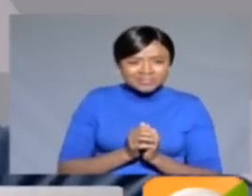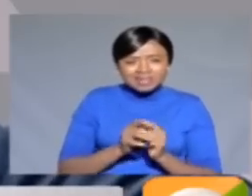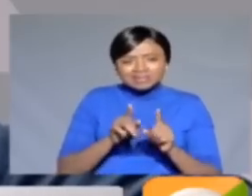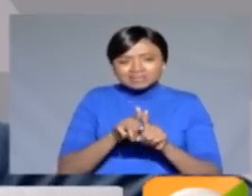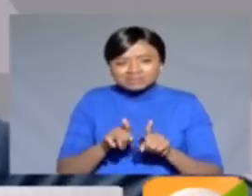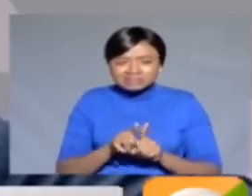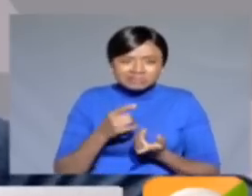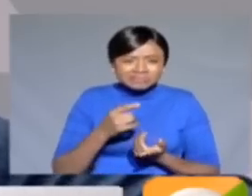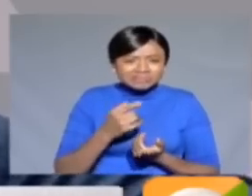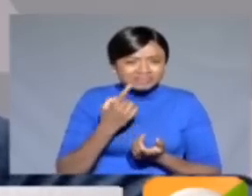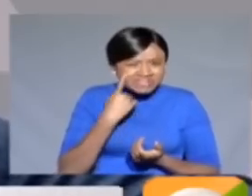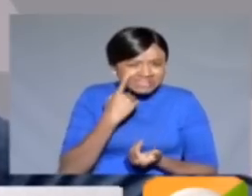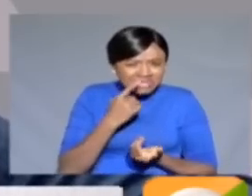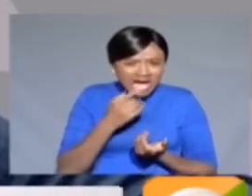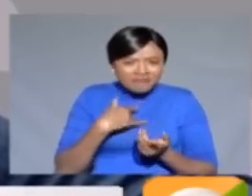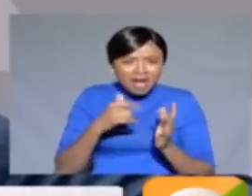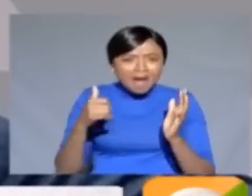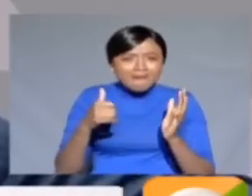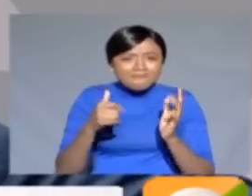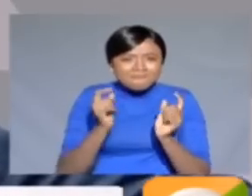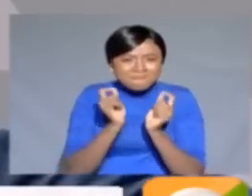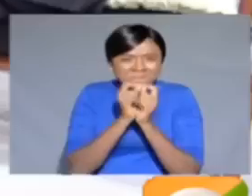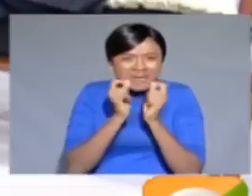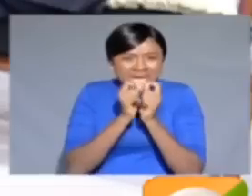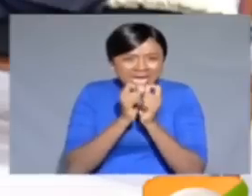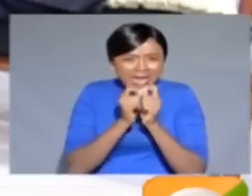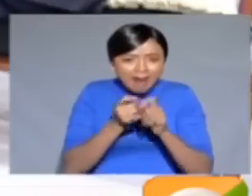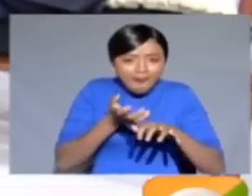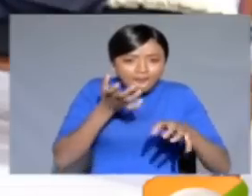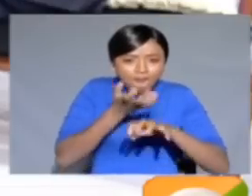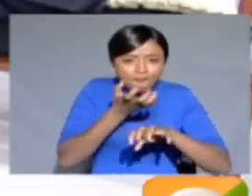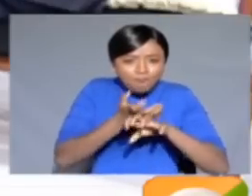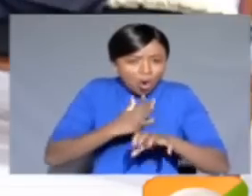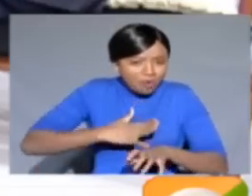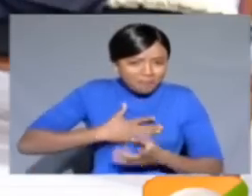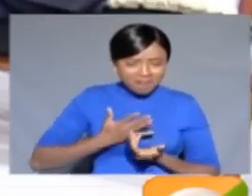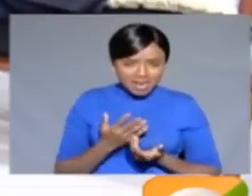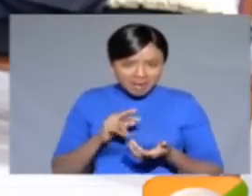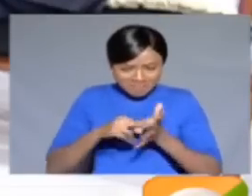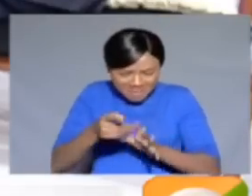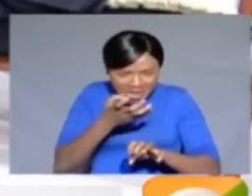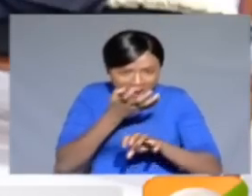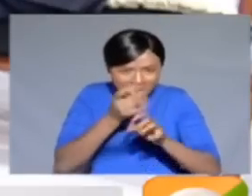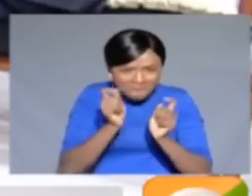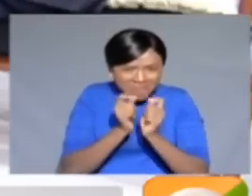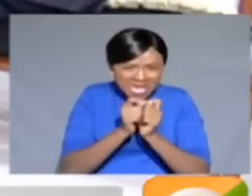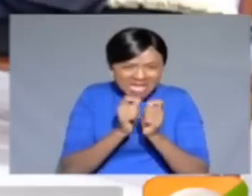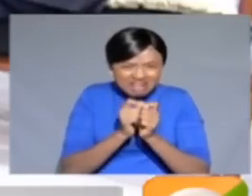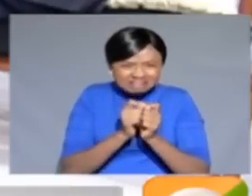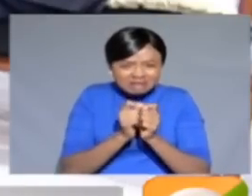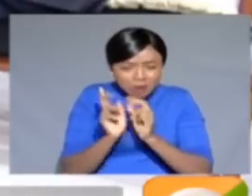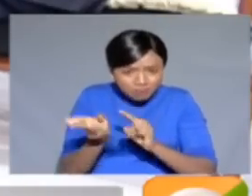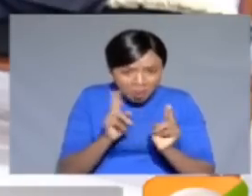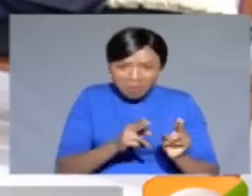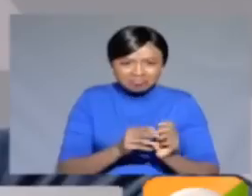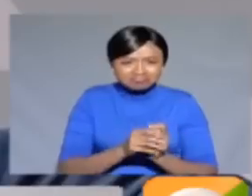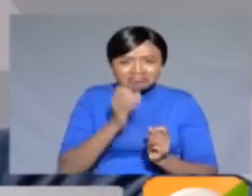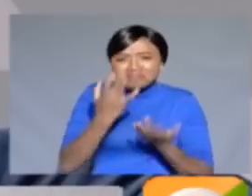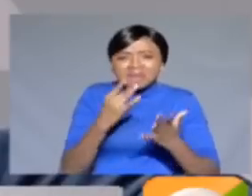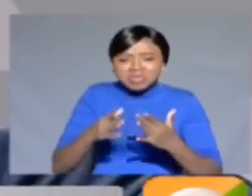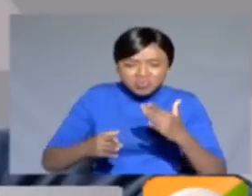thing, I noticed the pain in the bones of my shin, which is not something you experience unless you kick something hard. And